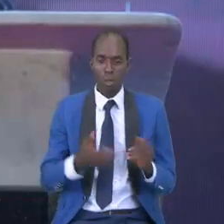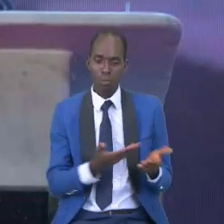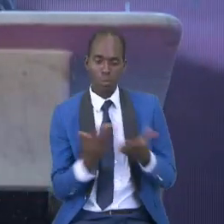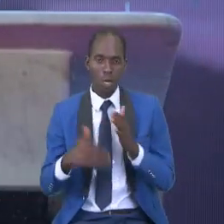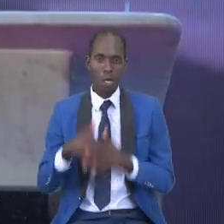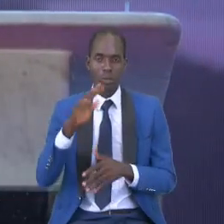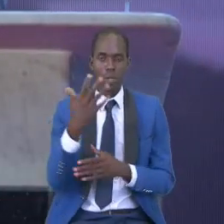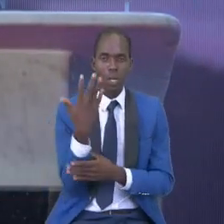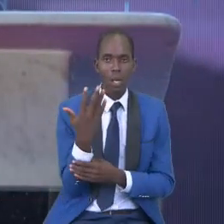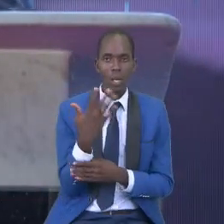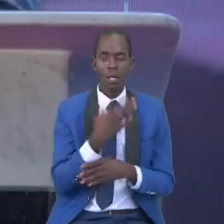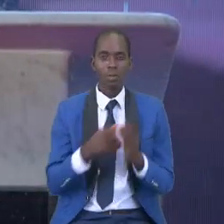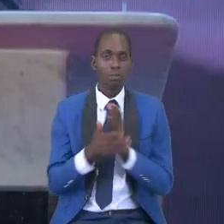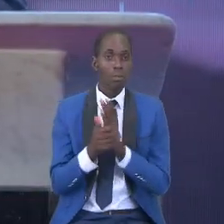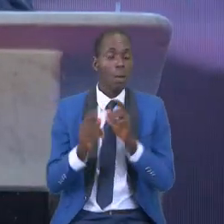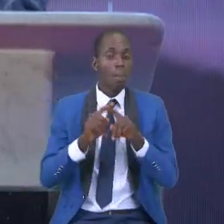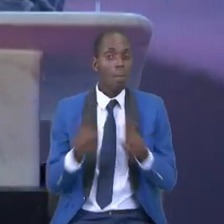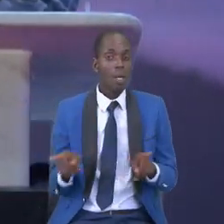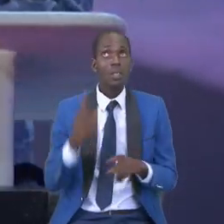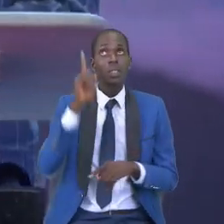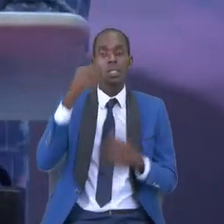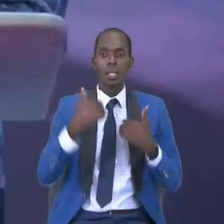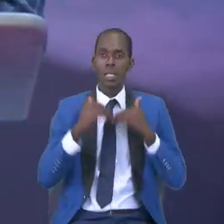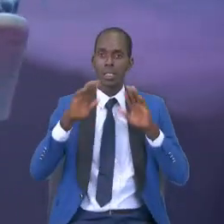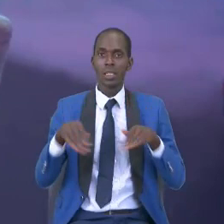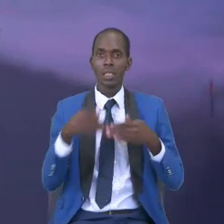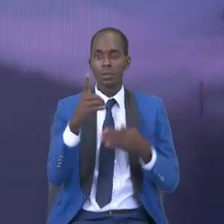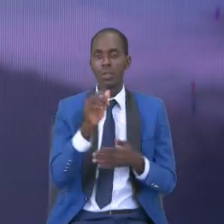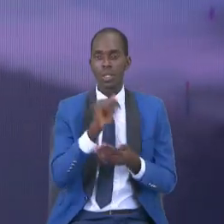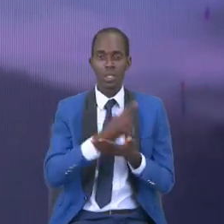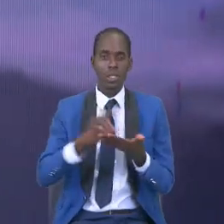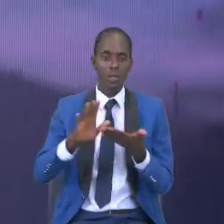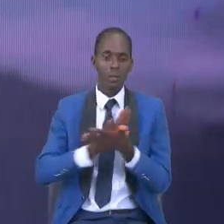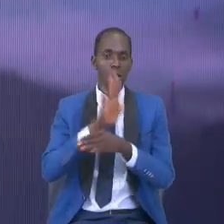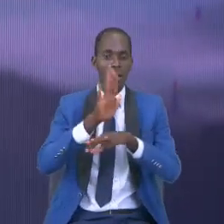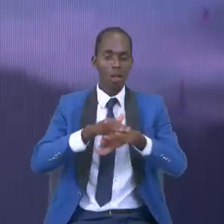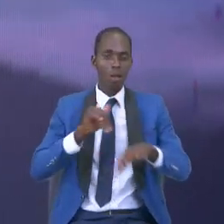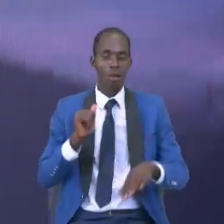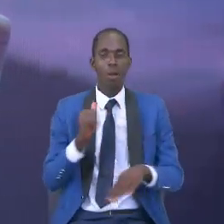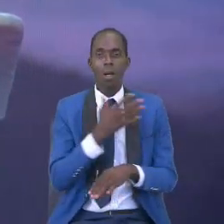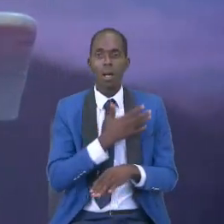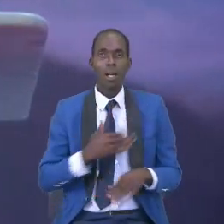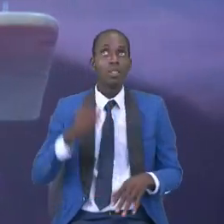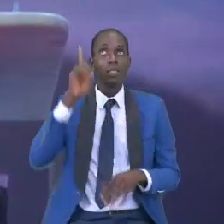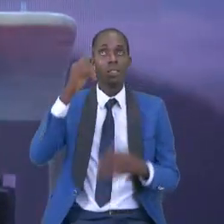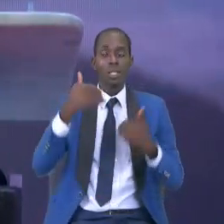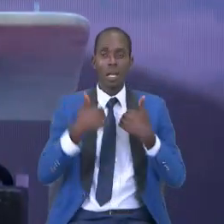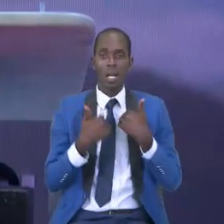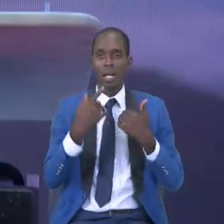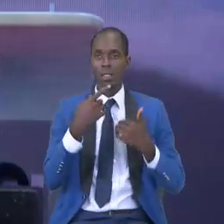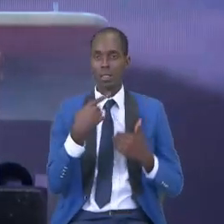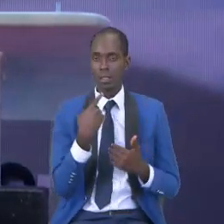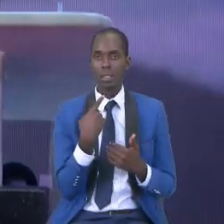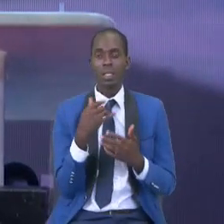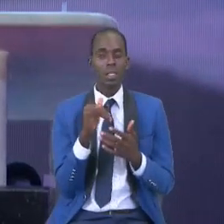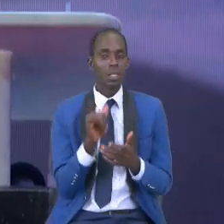stretch your skill, but he has given you a divine call, and he has said any other thing